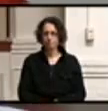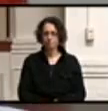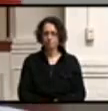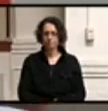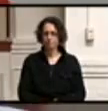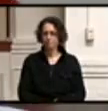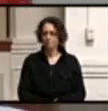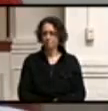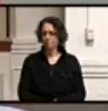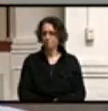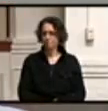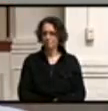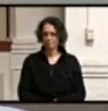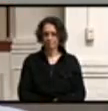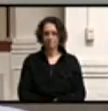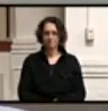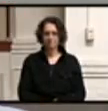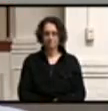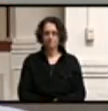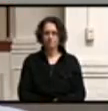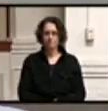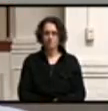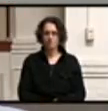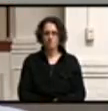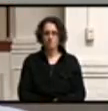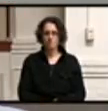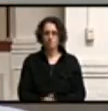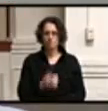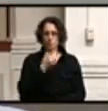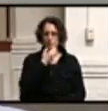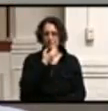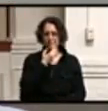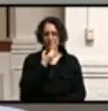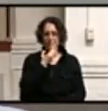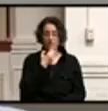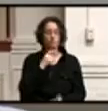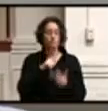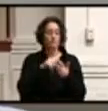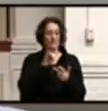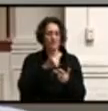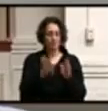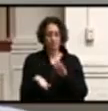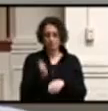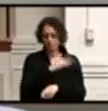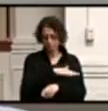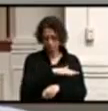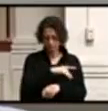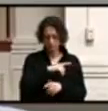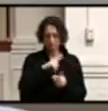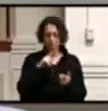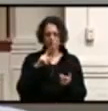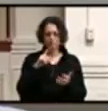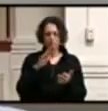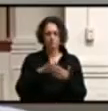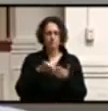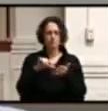And so that that is what's on those pages. And then pages 24 through